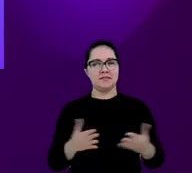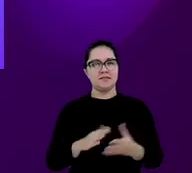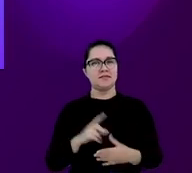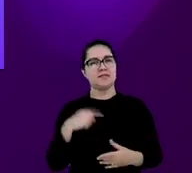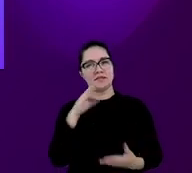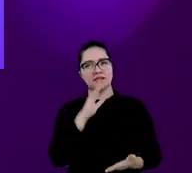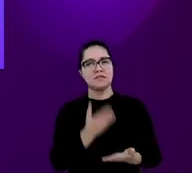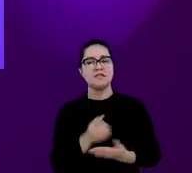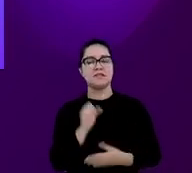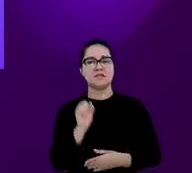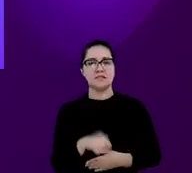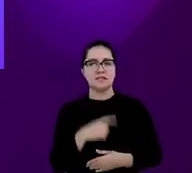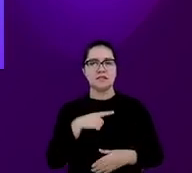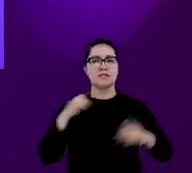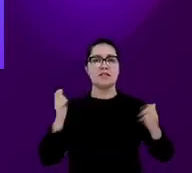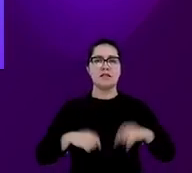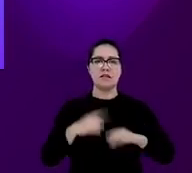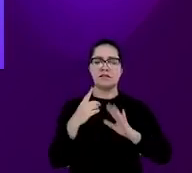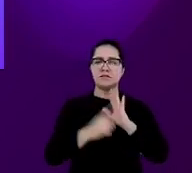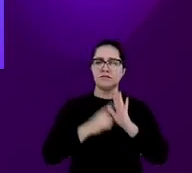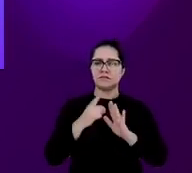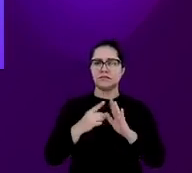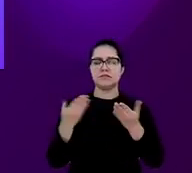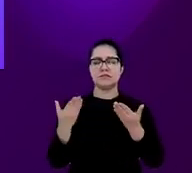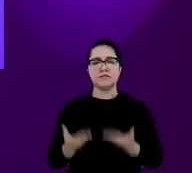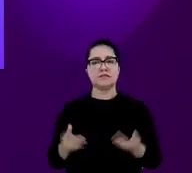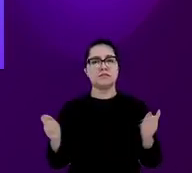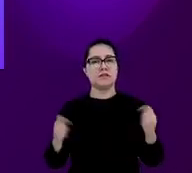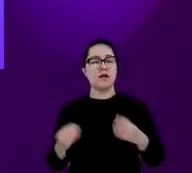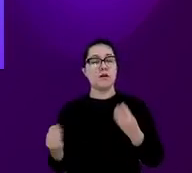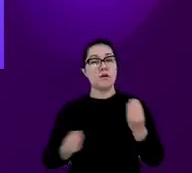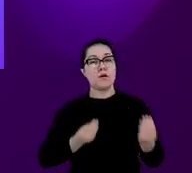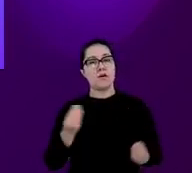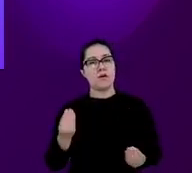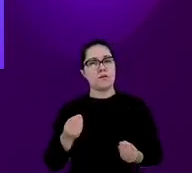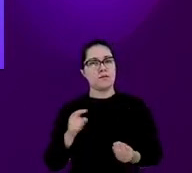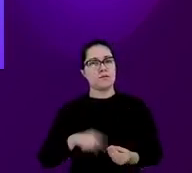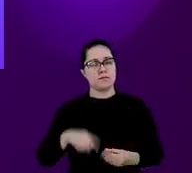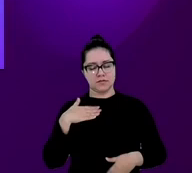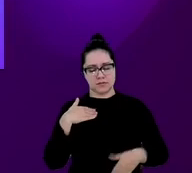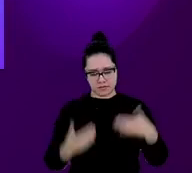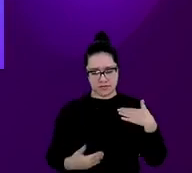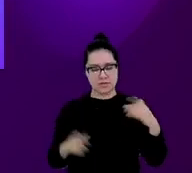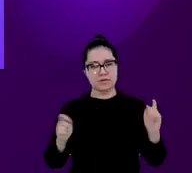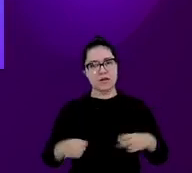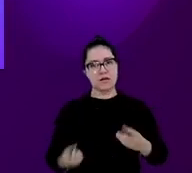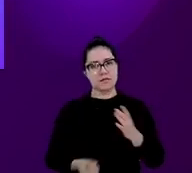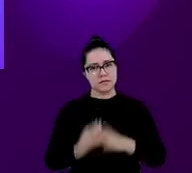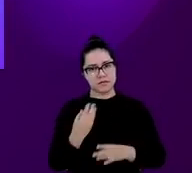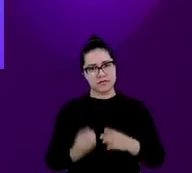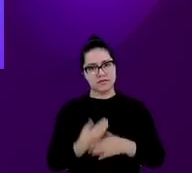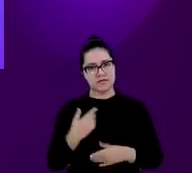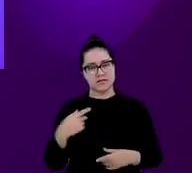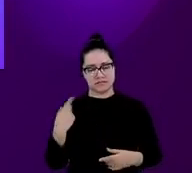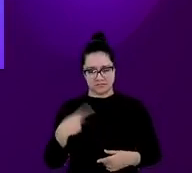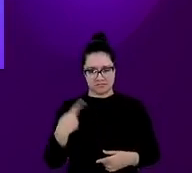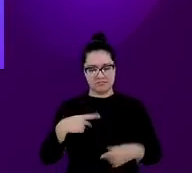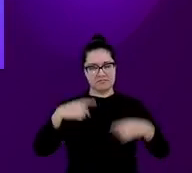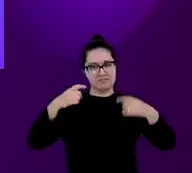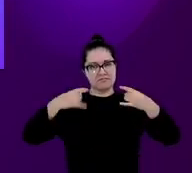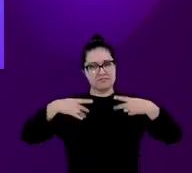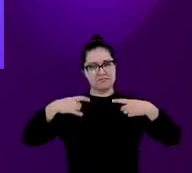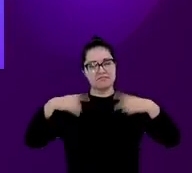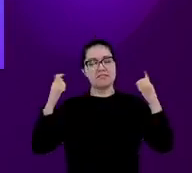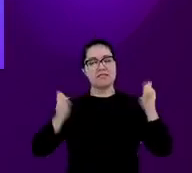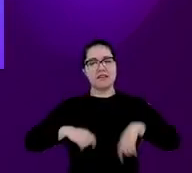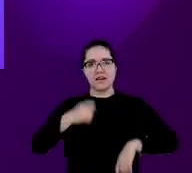that all body produce their own remedies. So in a near future, we believe that we